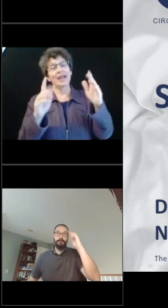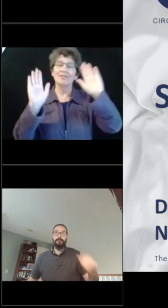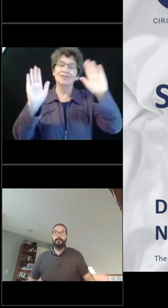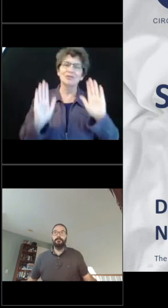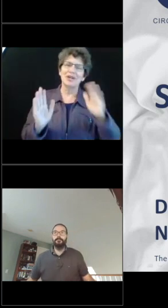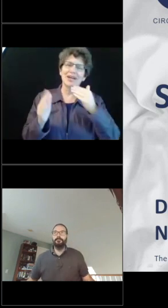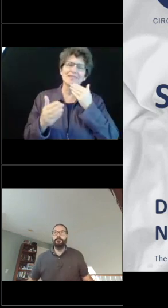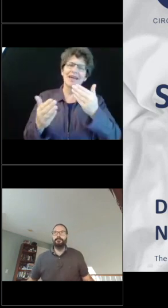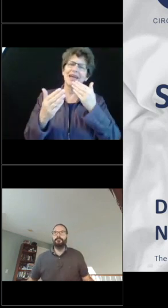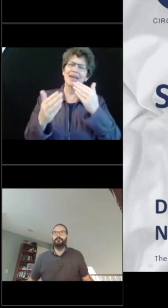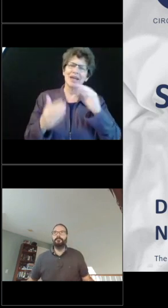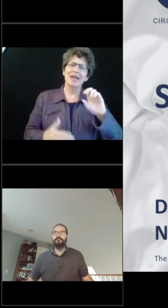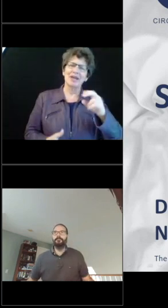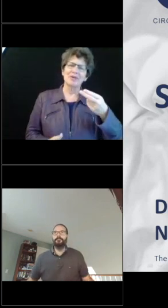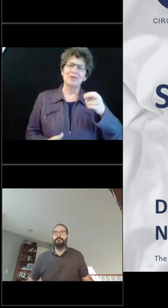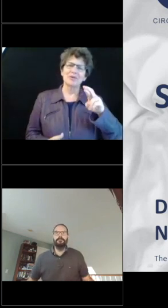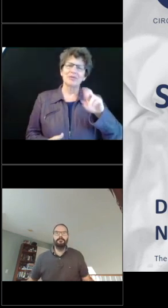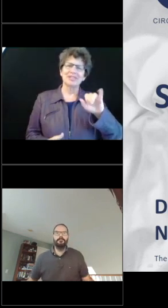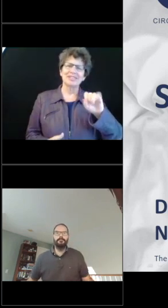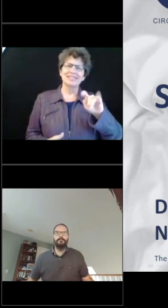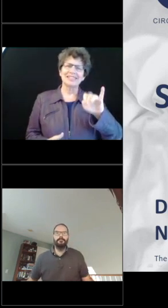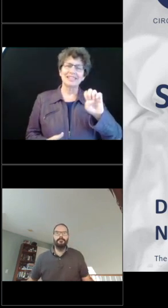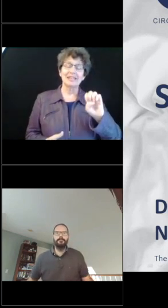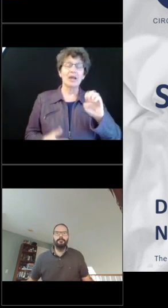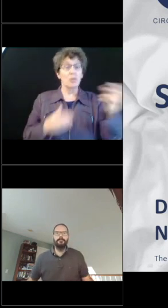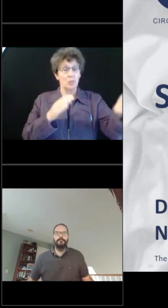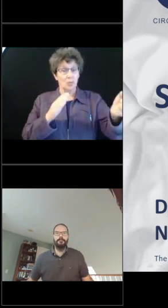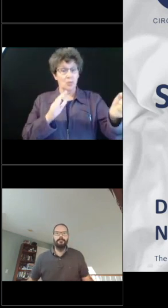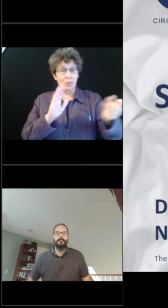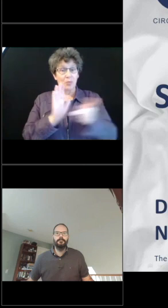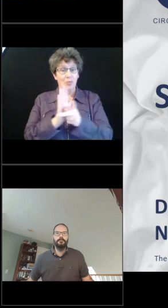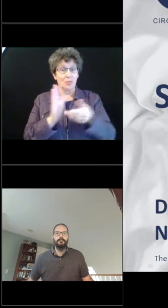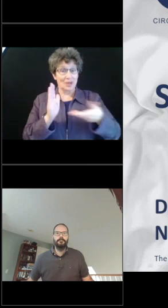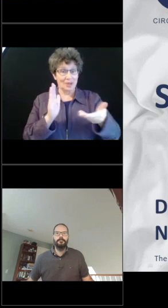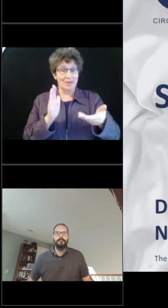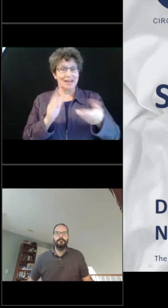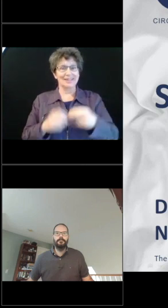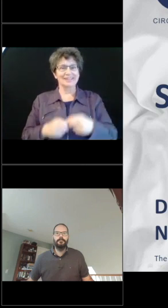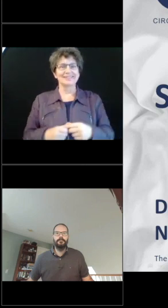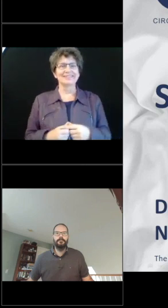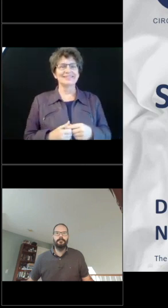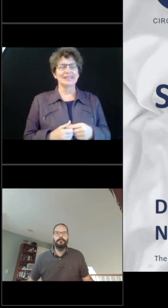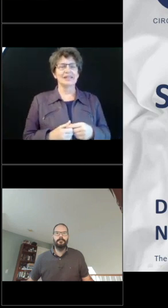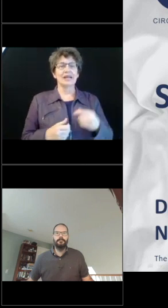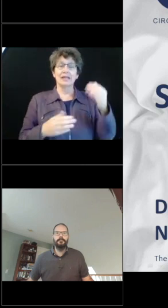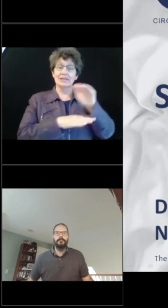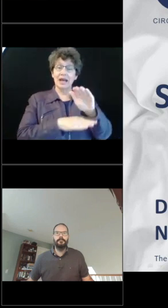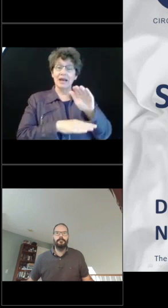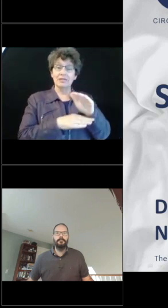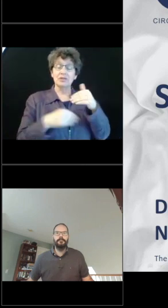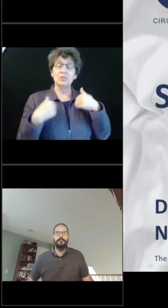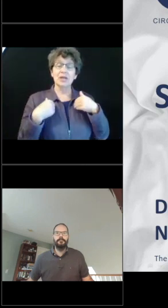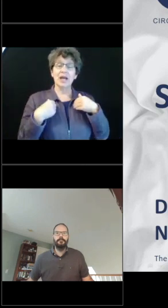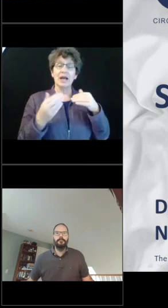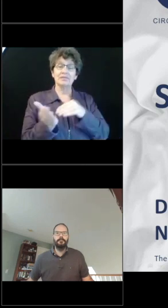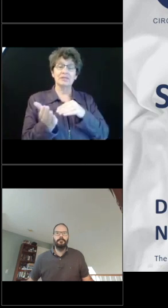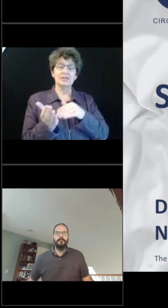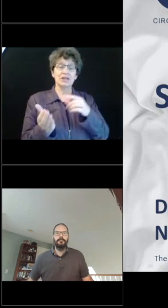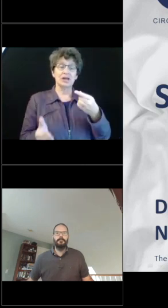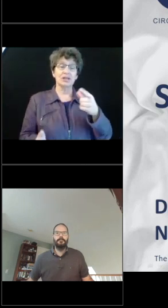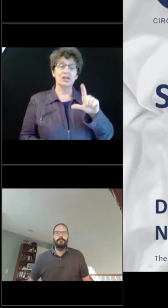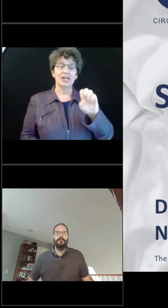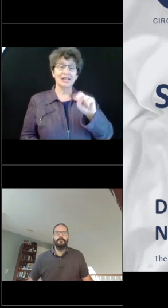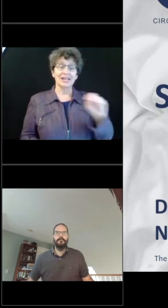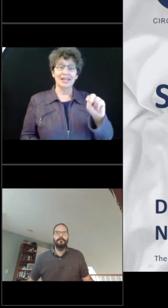much, Christine. Yeah. So, well, welcome back, everyone, from your break. So this afternoon, we have Dr. Glenn Landry going to be our